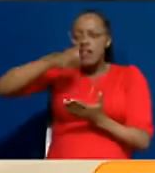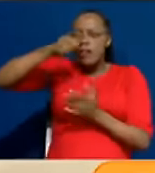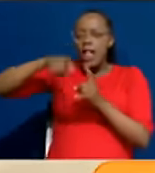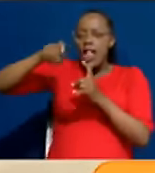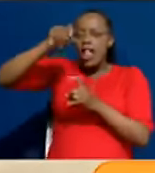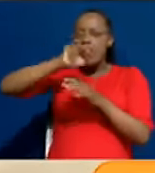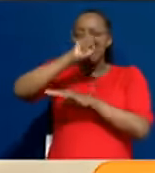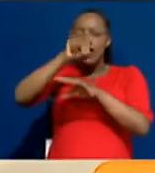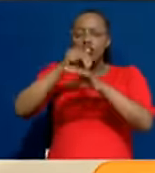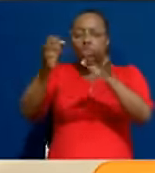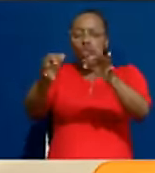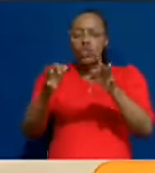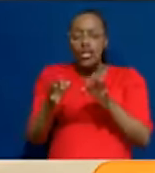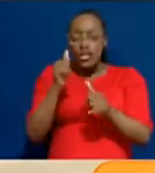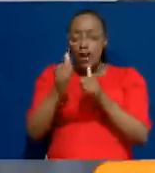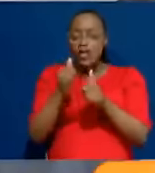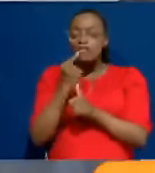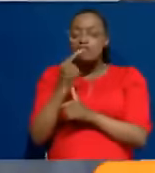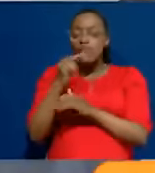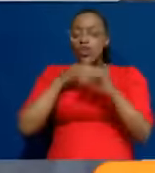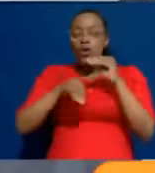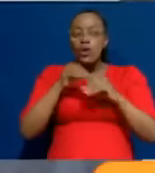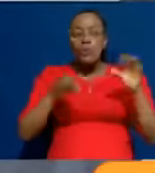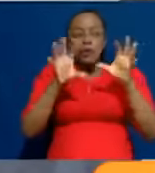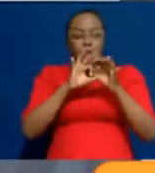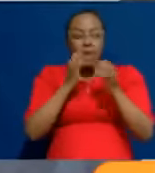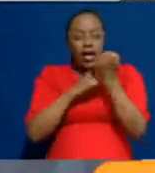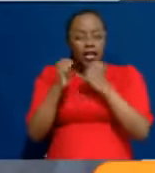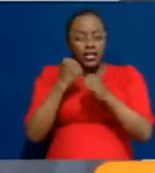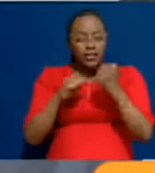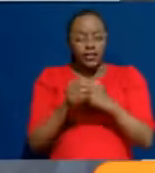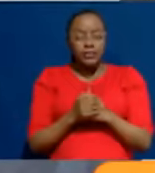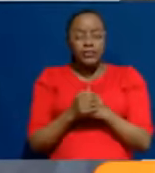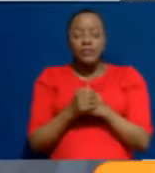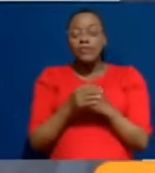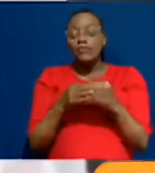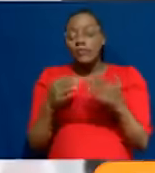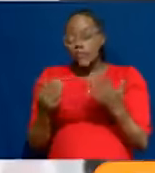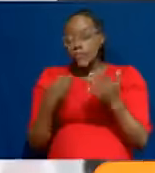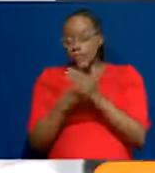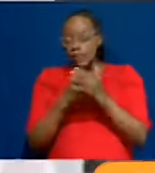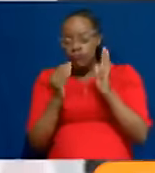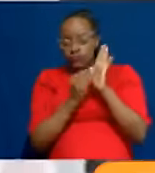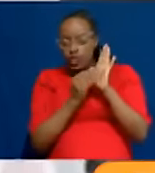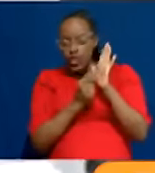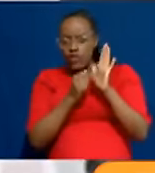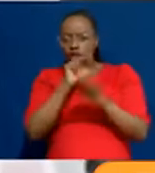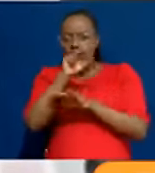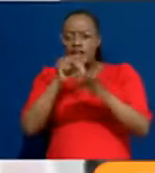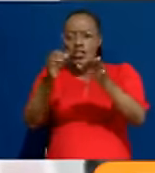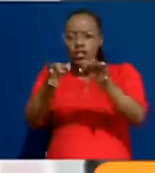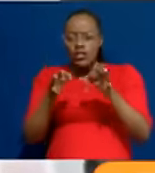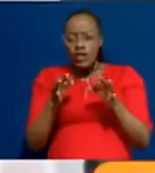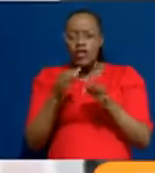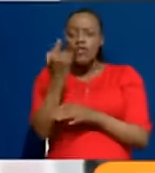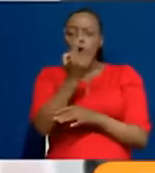the National Treasury, signaling corruption-related activities. The exaggerations are in the National Treasury, and let me